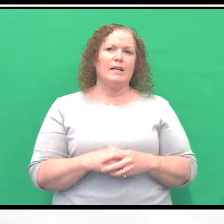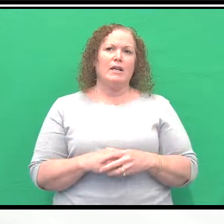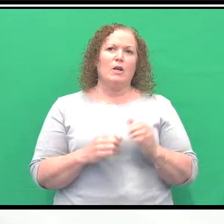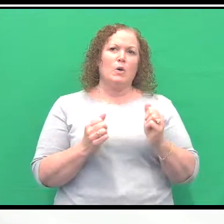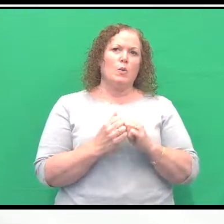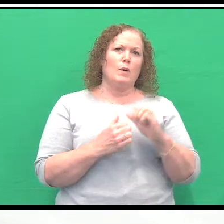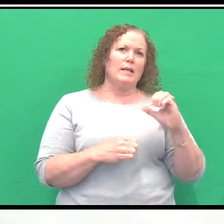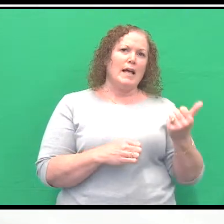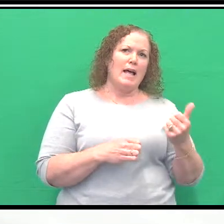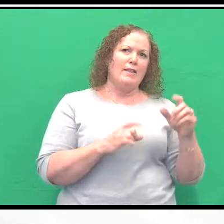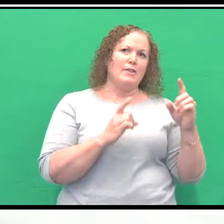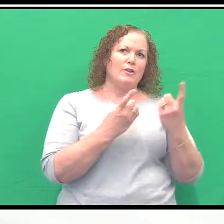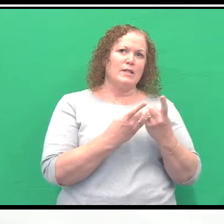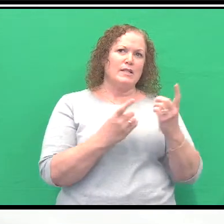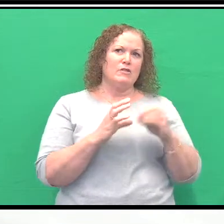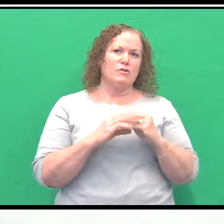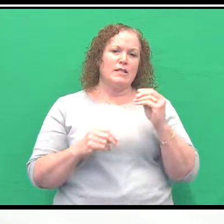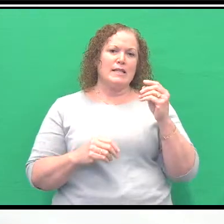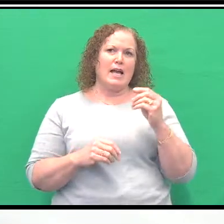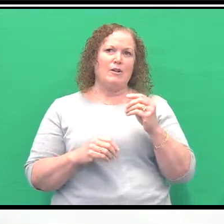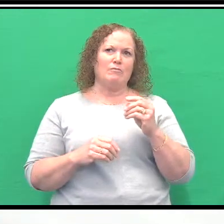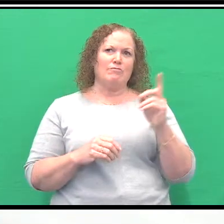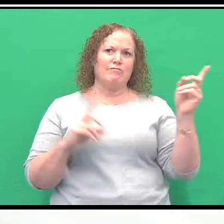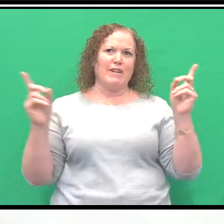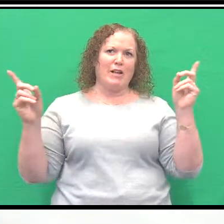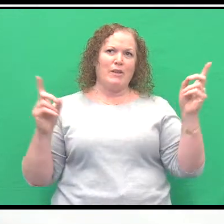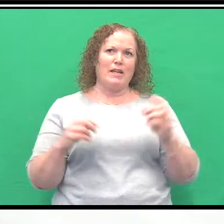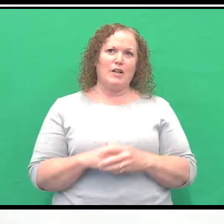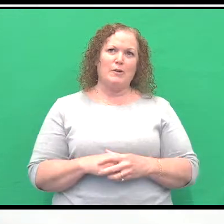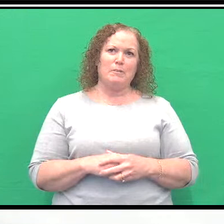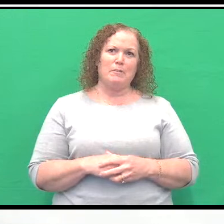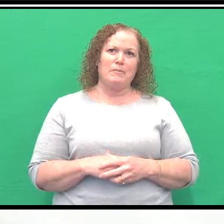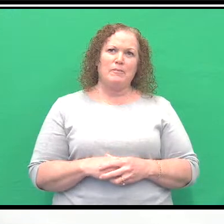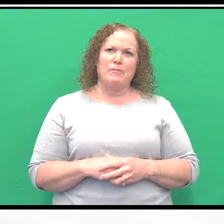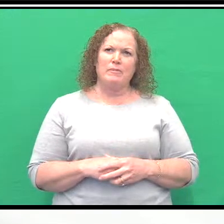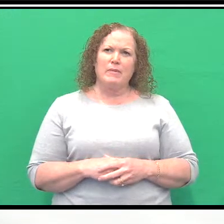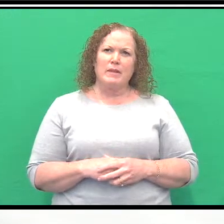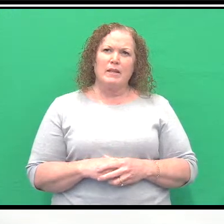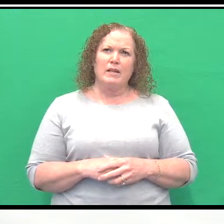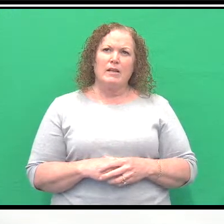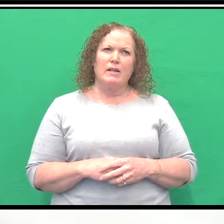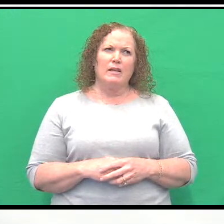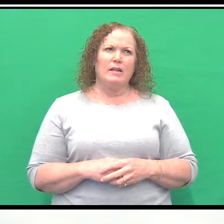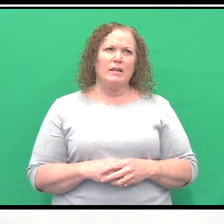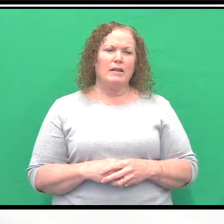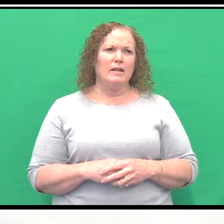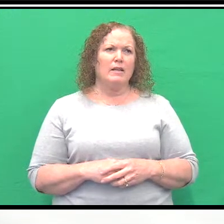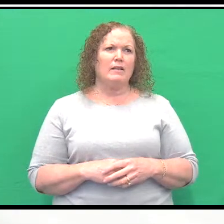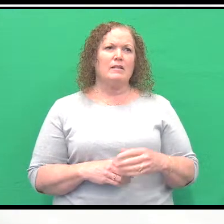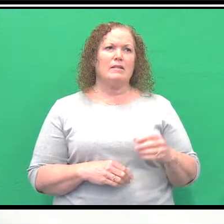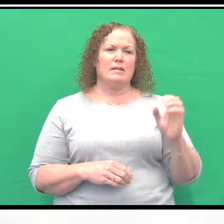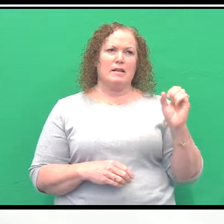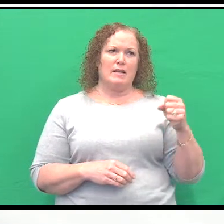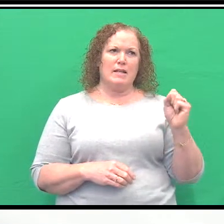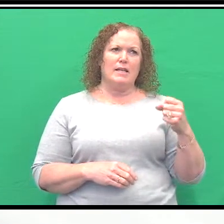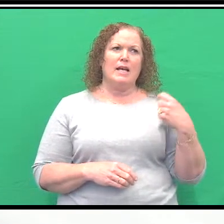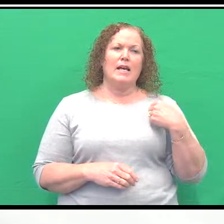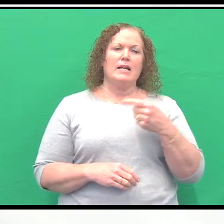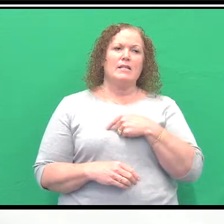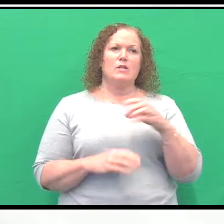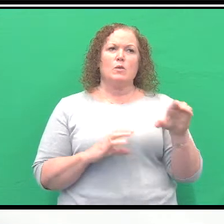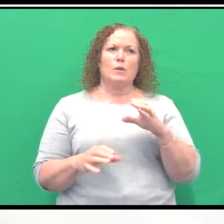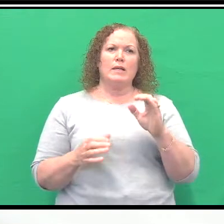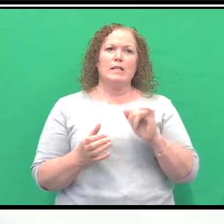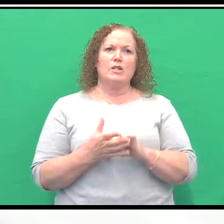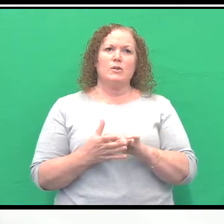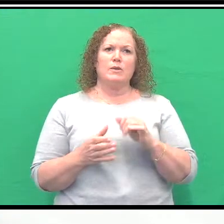figuring out, okay, we need to focus on this particular area or this department, what needs to be done. And we do that throughout the JPA as a